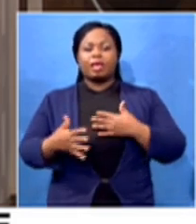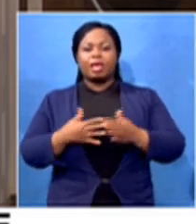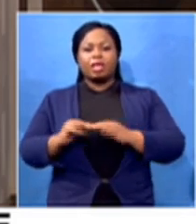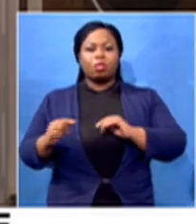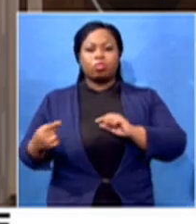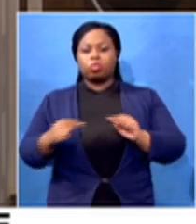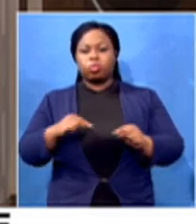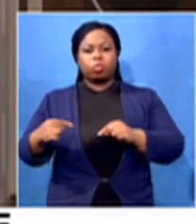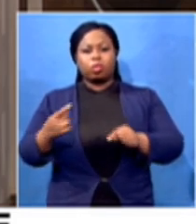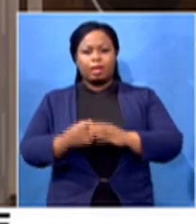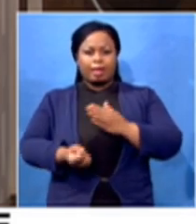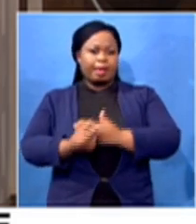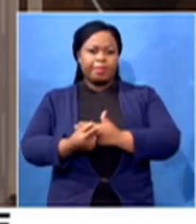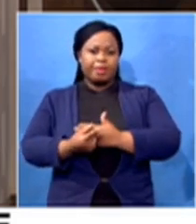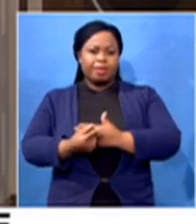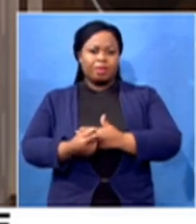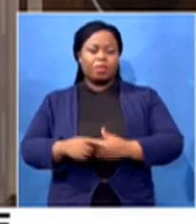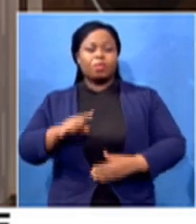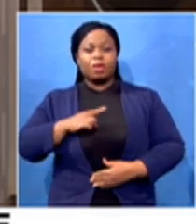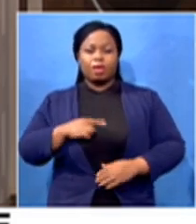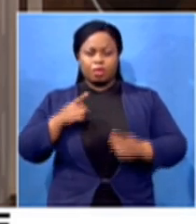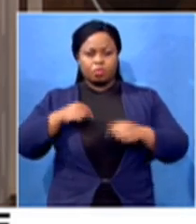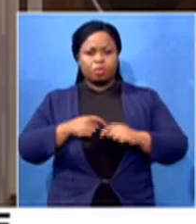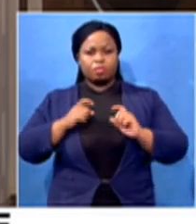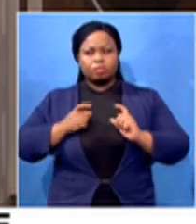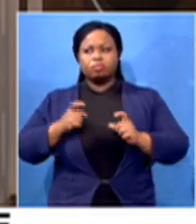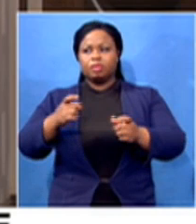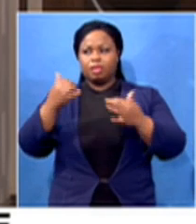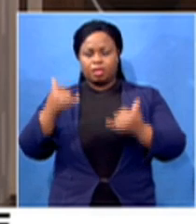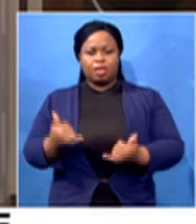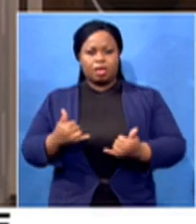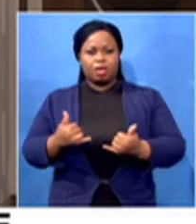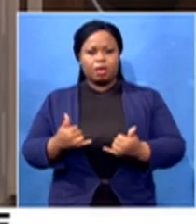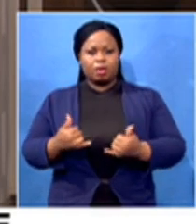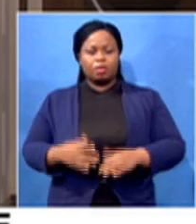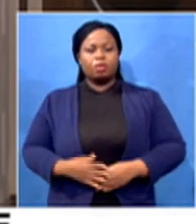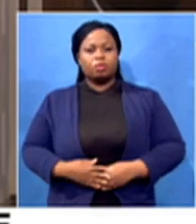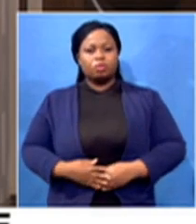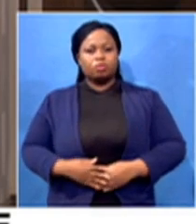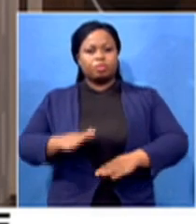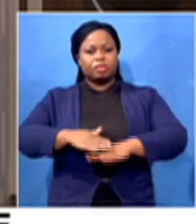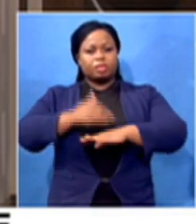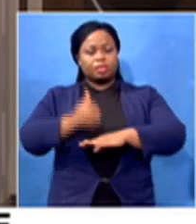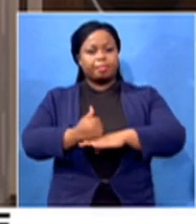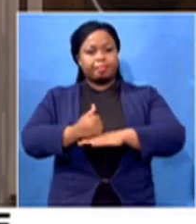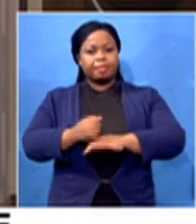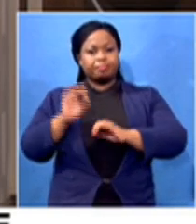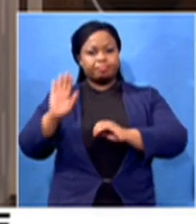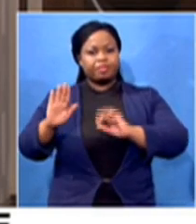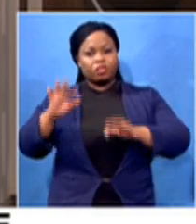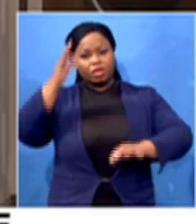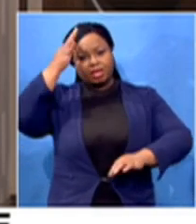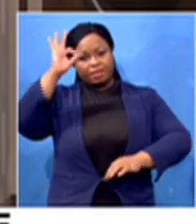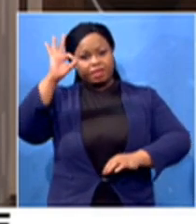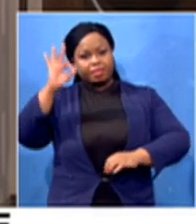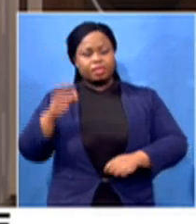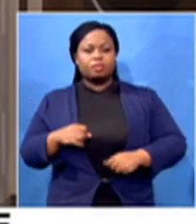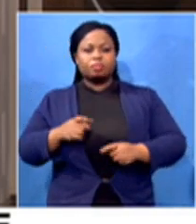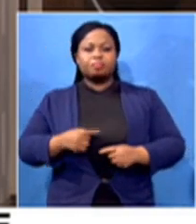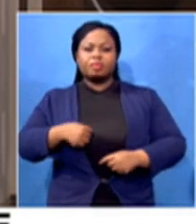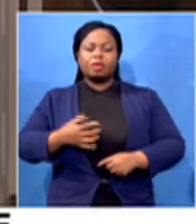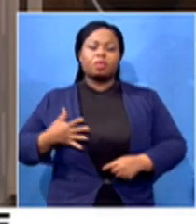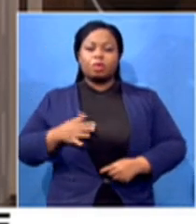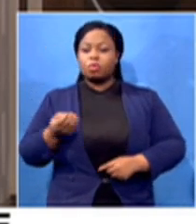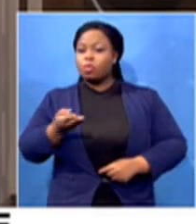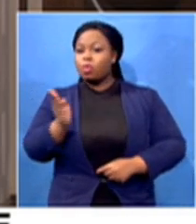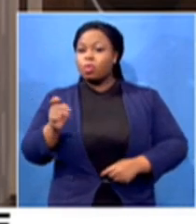that we move quickly to set up a stable government, and I want to call on everybody in Lesotho